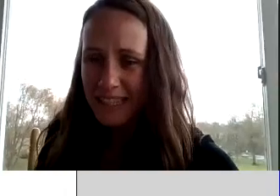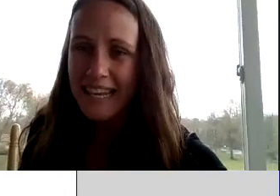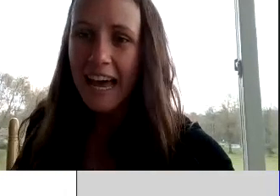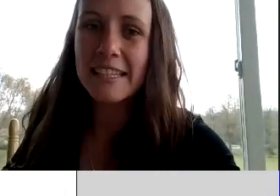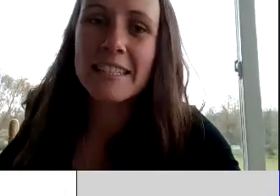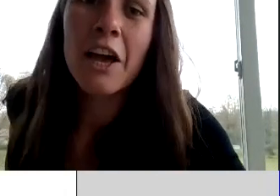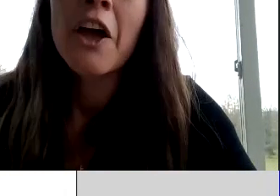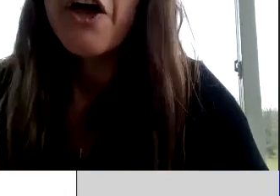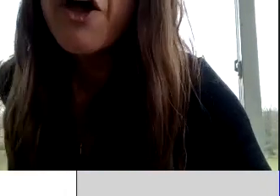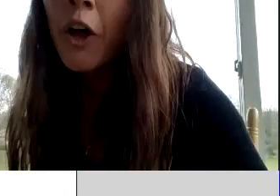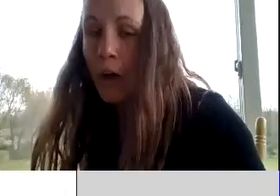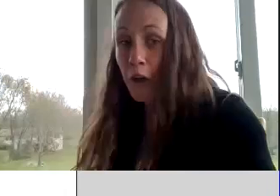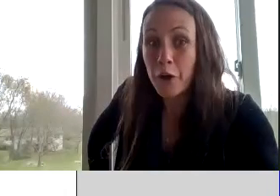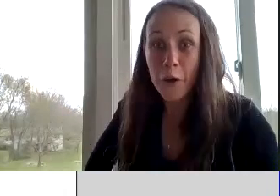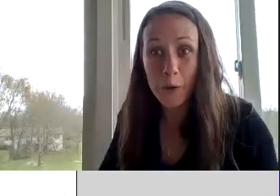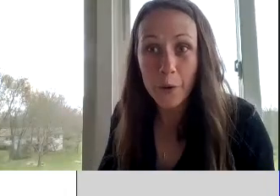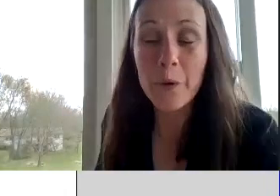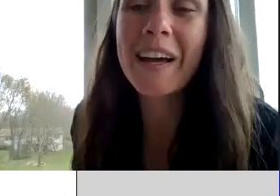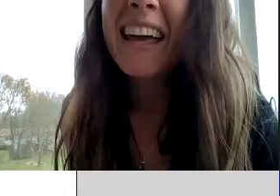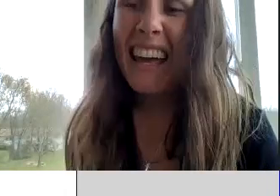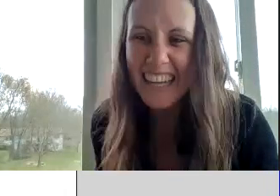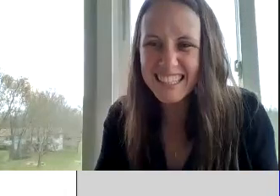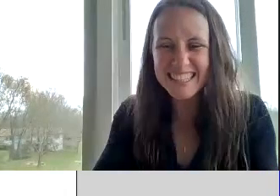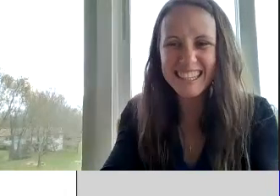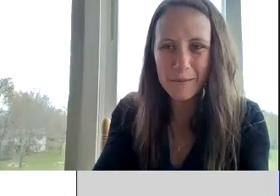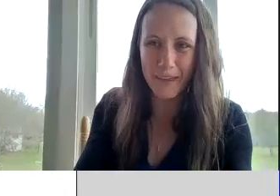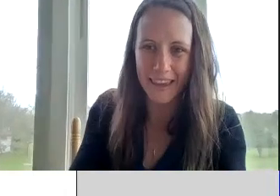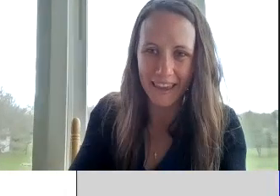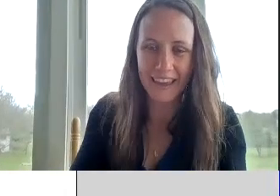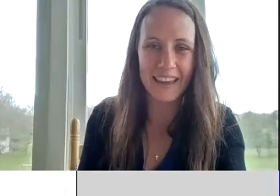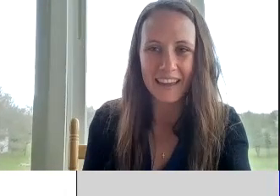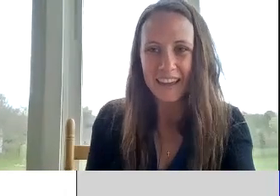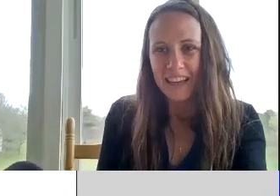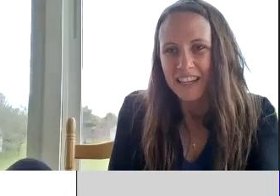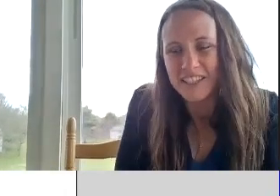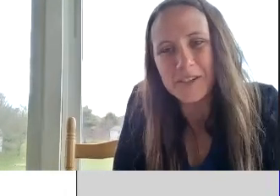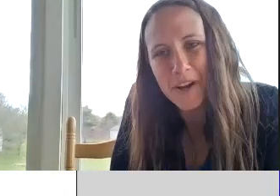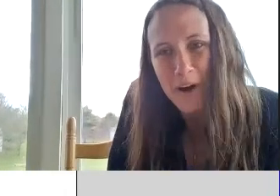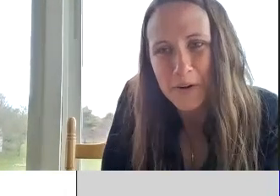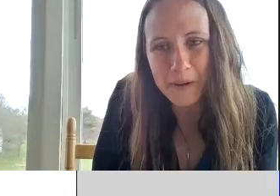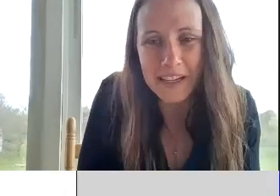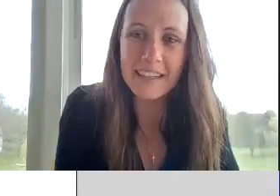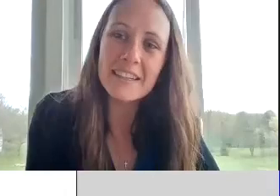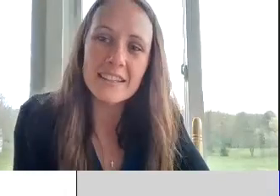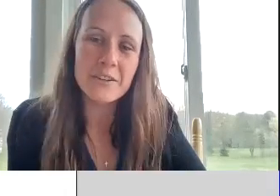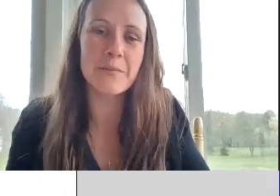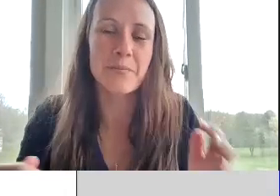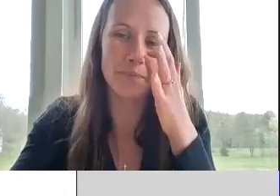This one says, who is sleeping? Do you know?